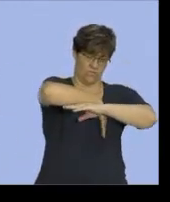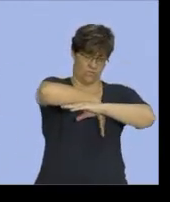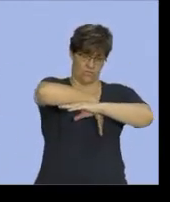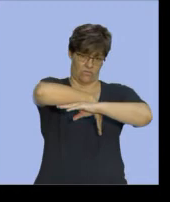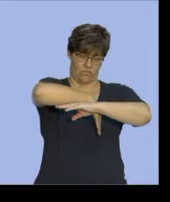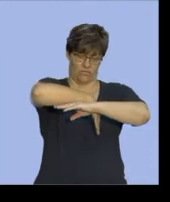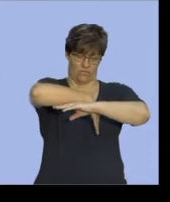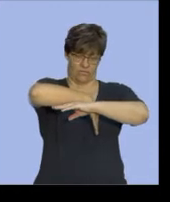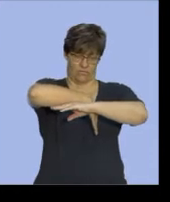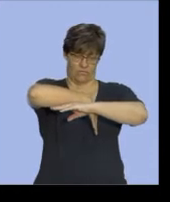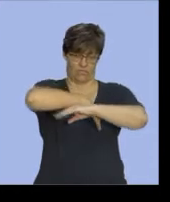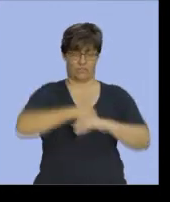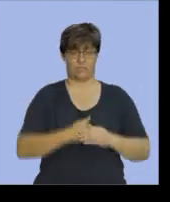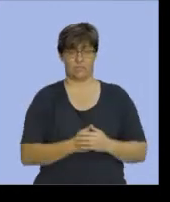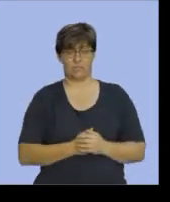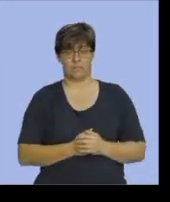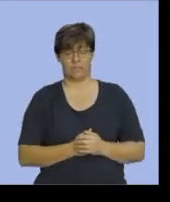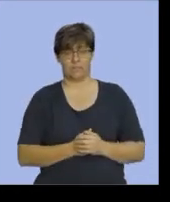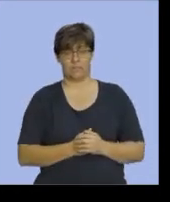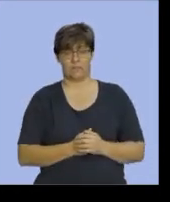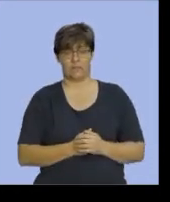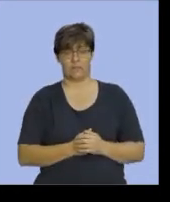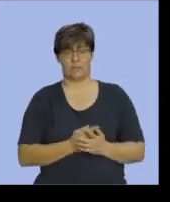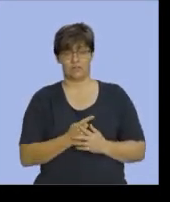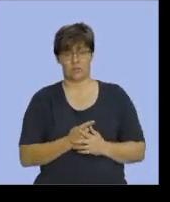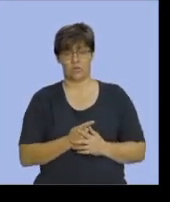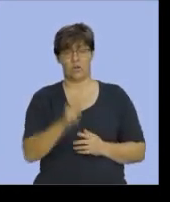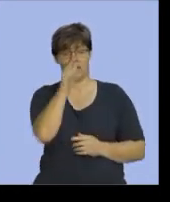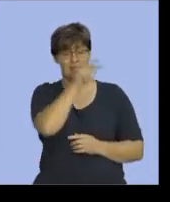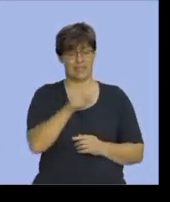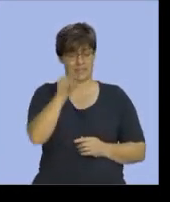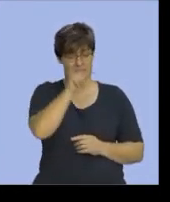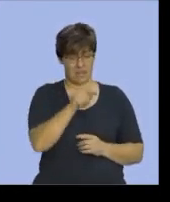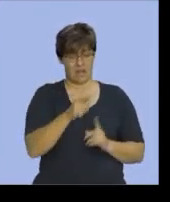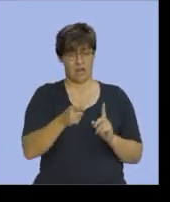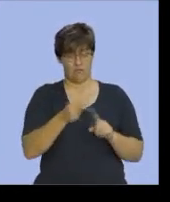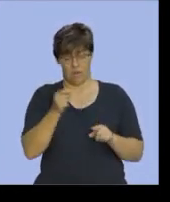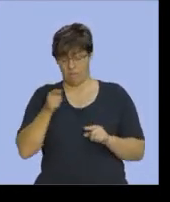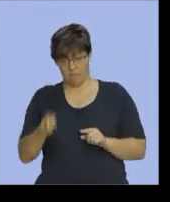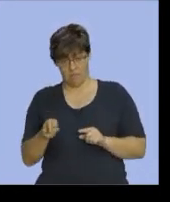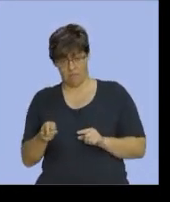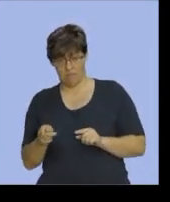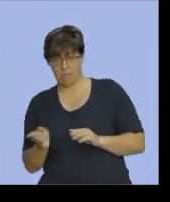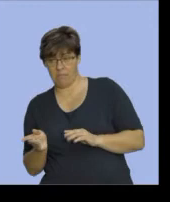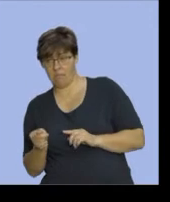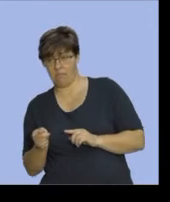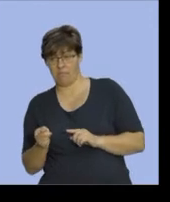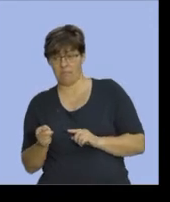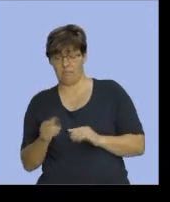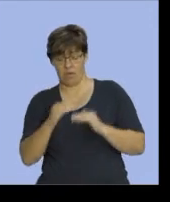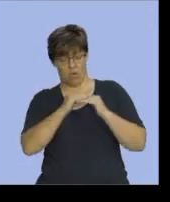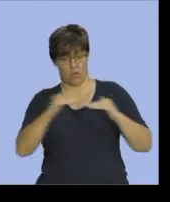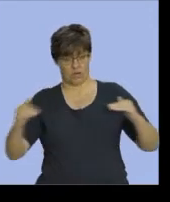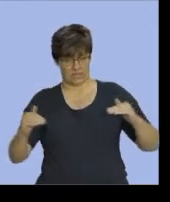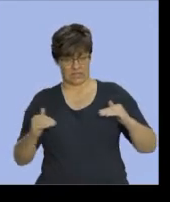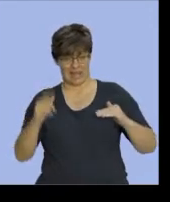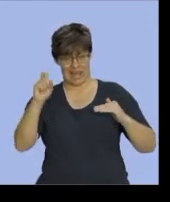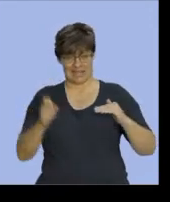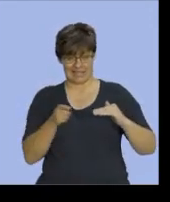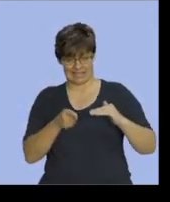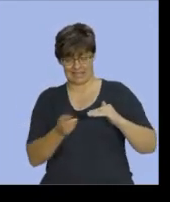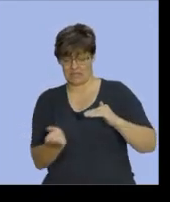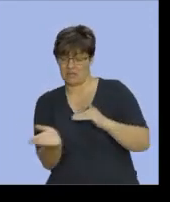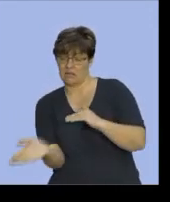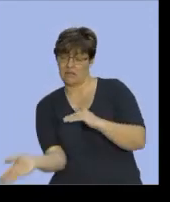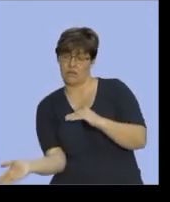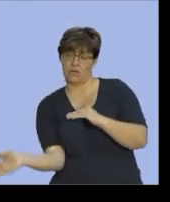an anti-clockwise direction like that. So the angle theta will be from this line here, which is the